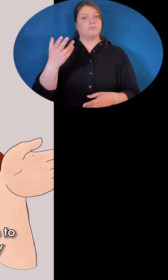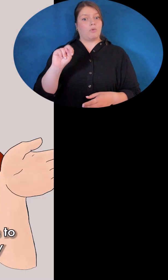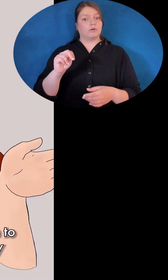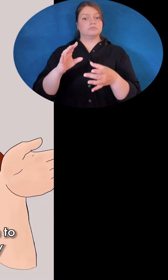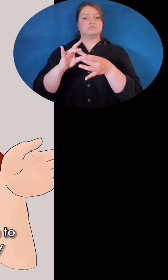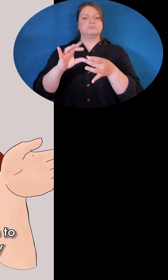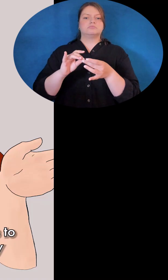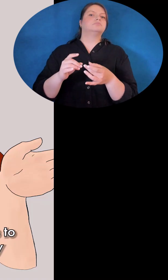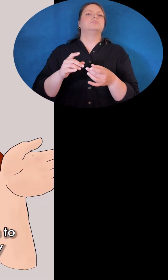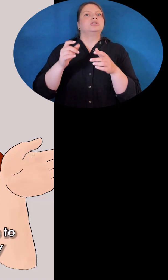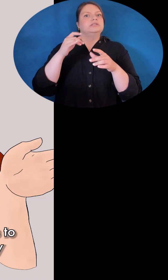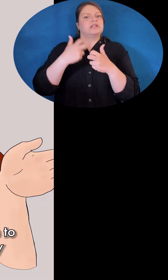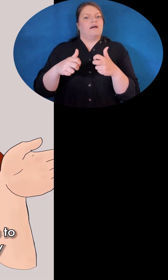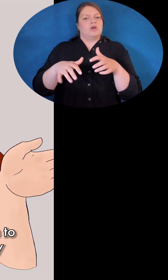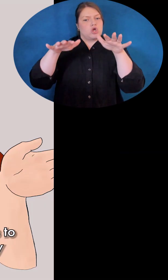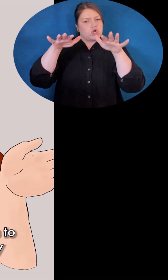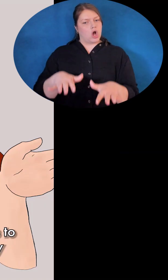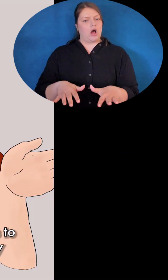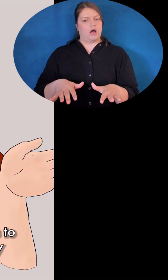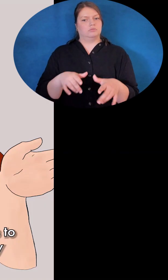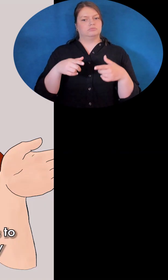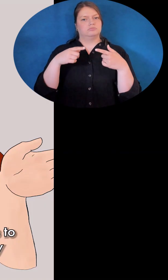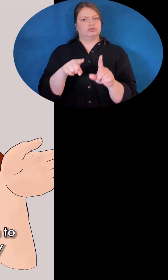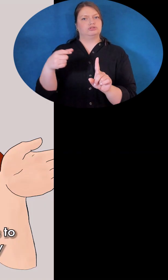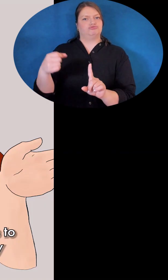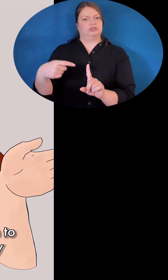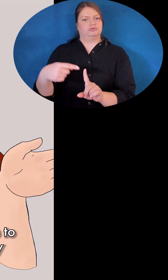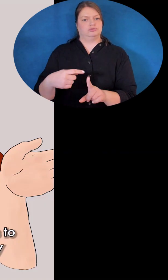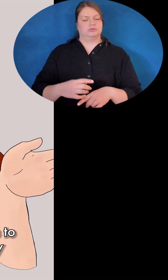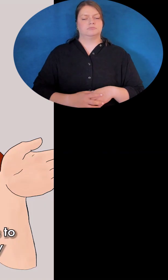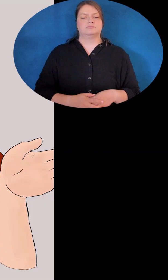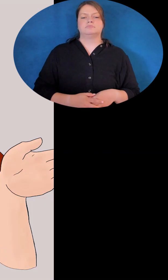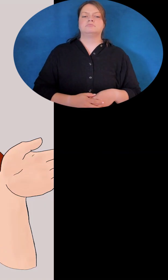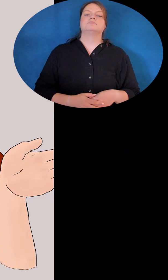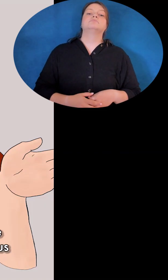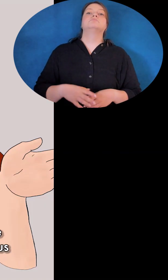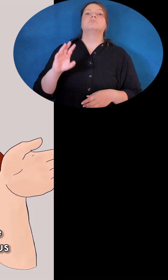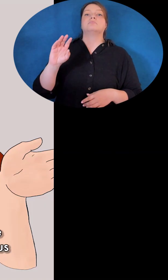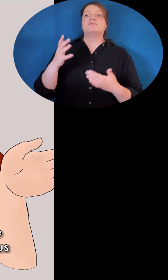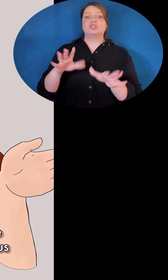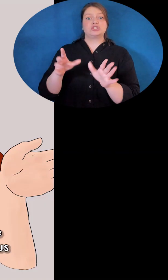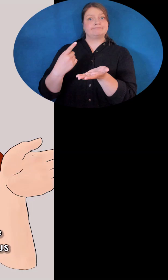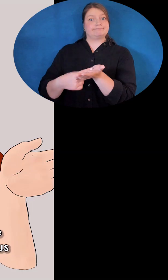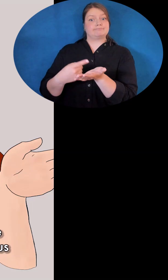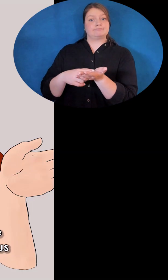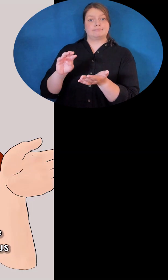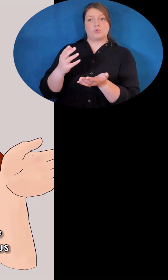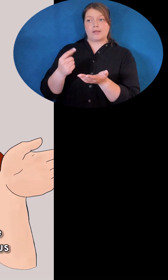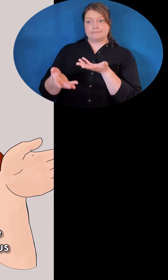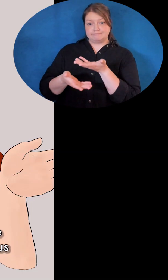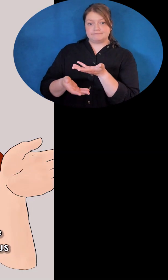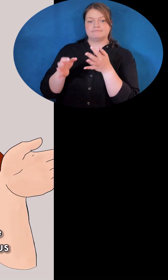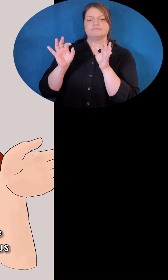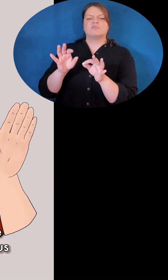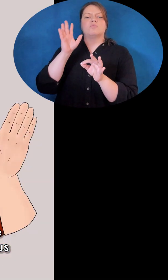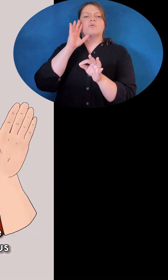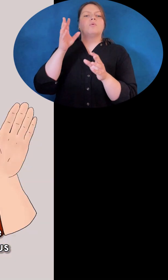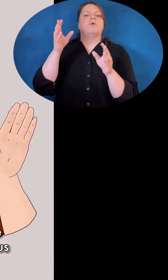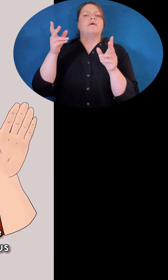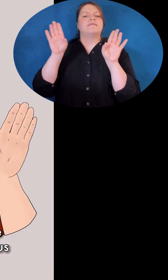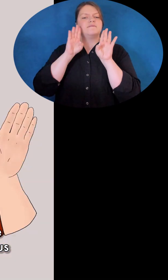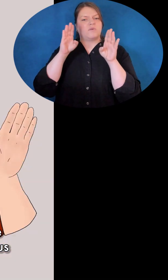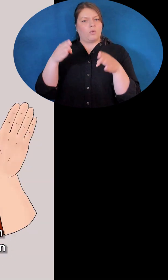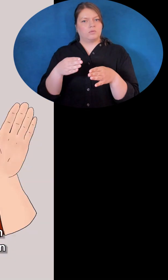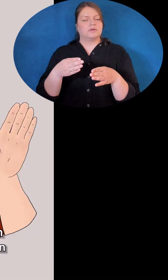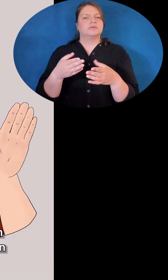Morgan brought up how hard it is to stay calm and control their body with all those triggers. After speaking with Morgan, the team determined they would focus